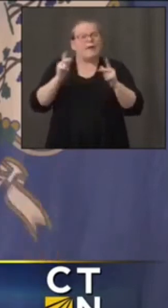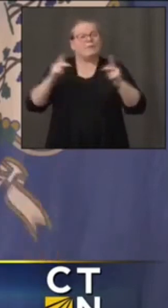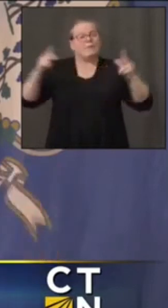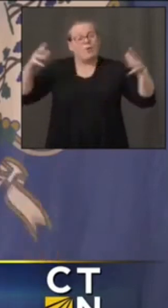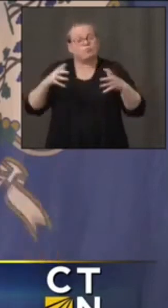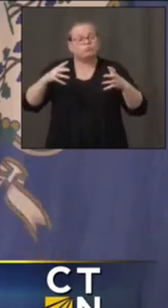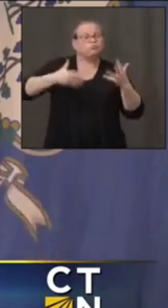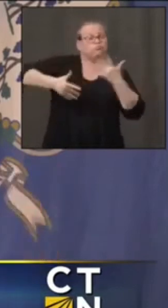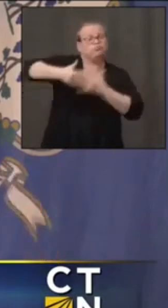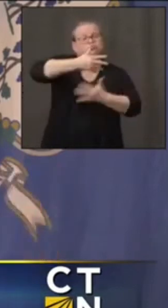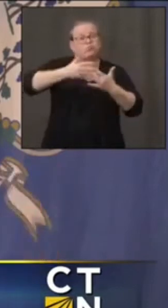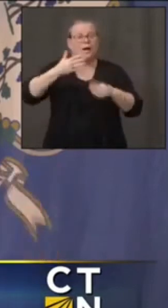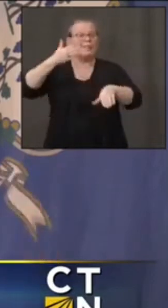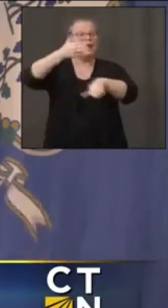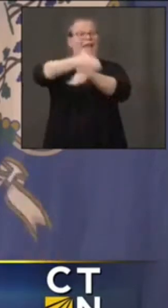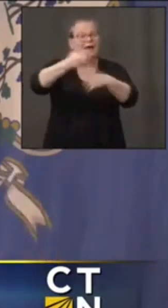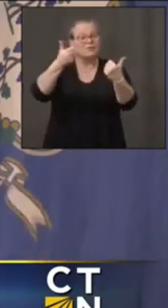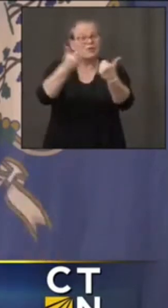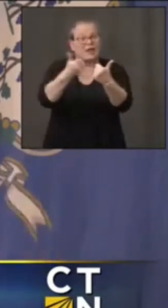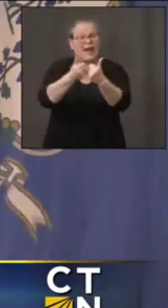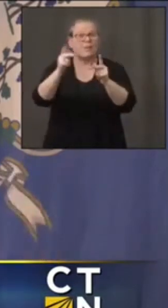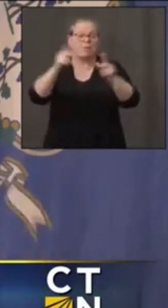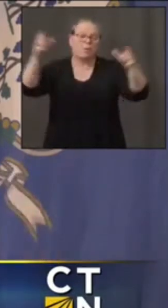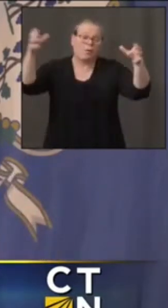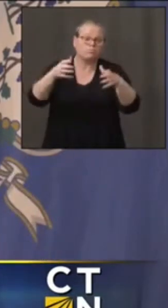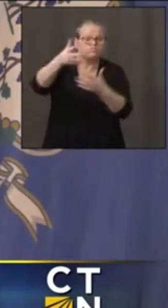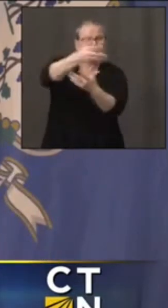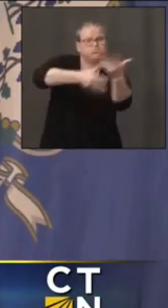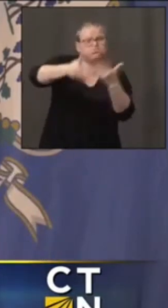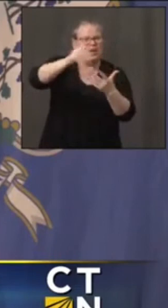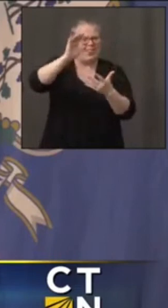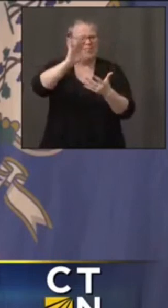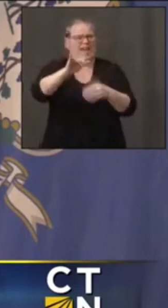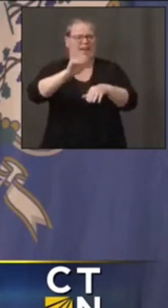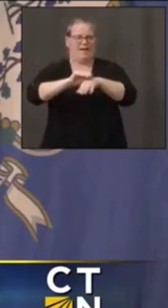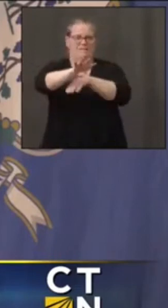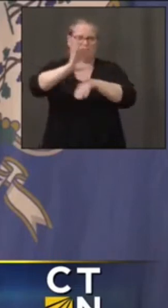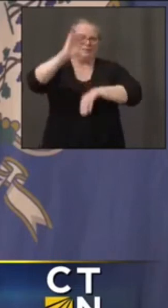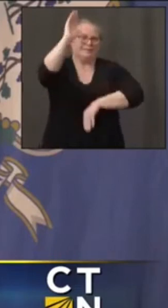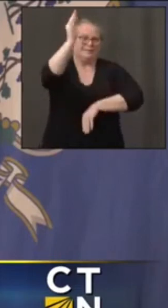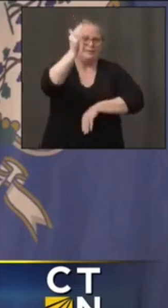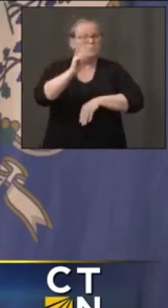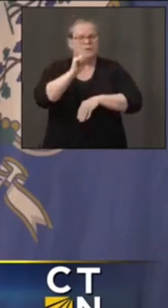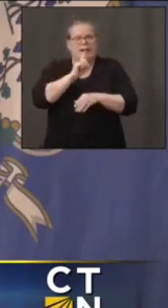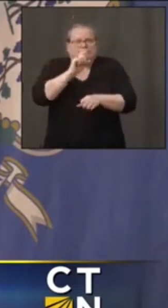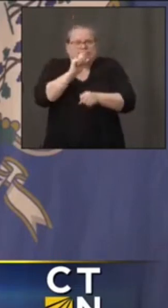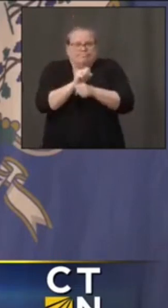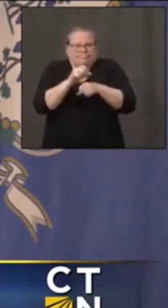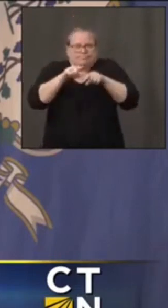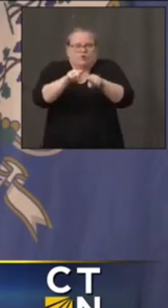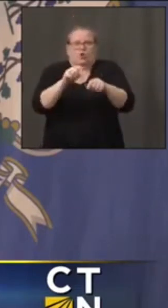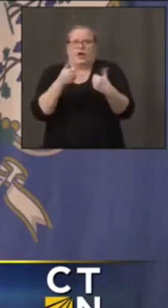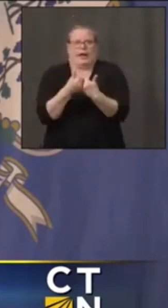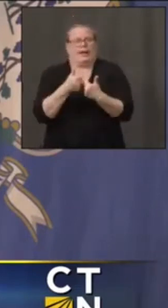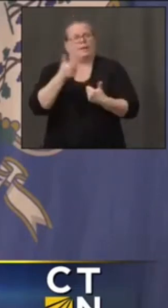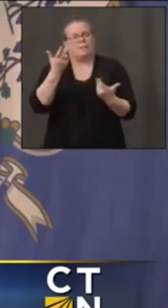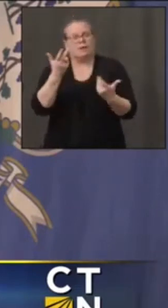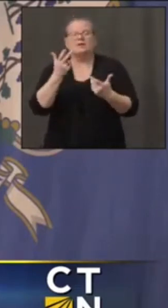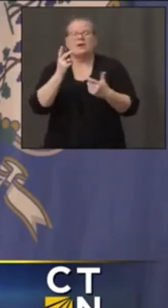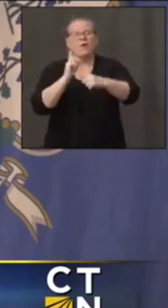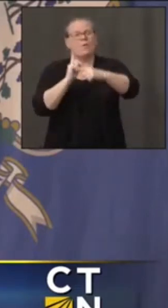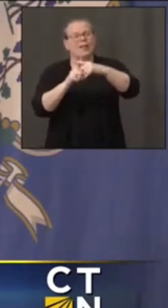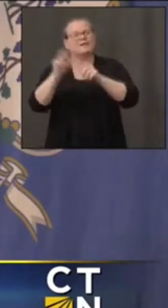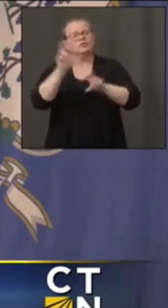tournaments. So, to be blunt, we're talking to Massachusetts and New York and our neighbors. about what to do about these tournaments. We'll have